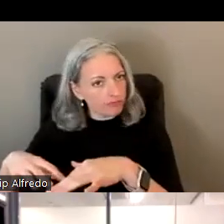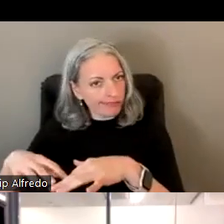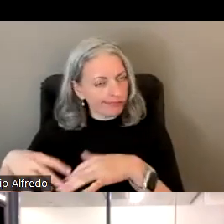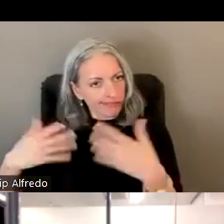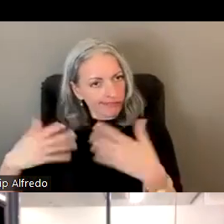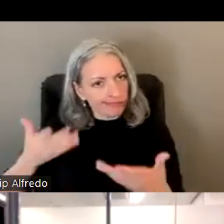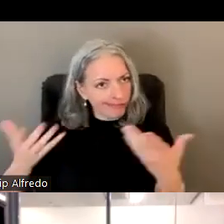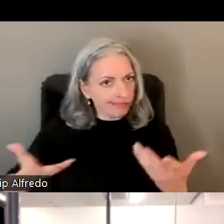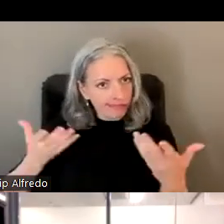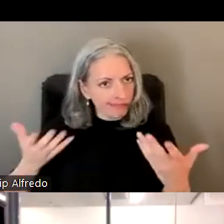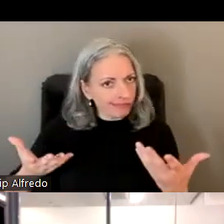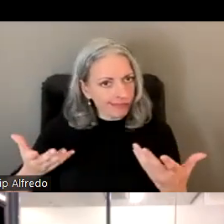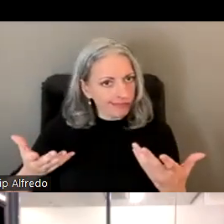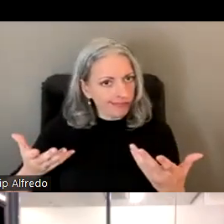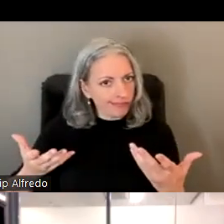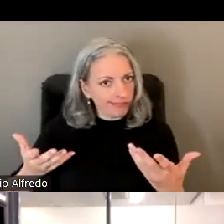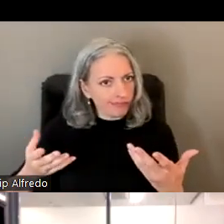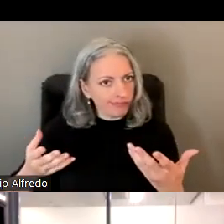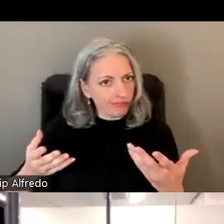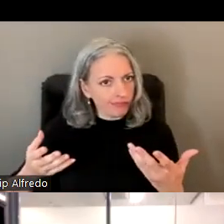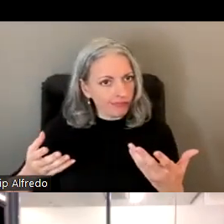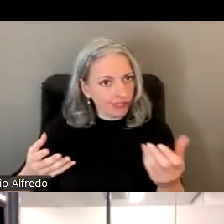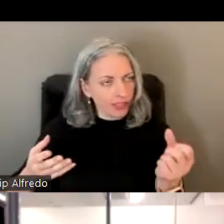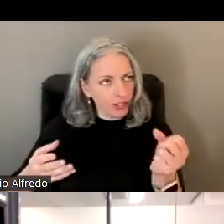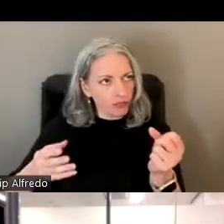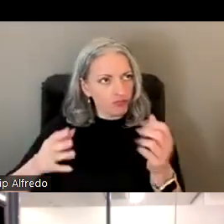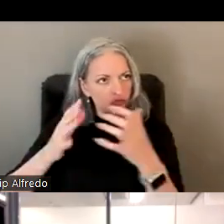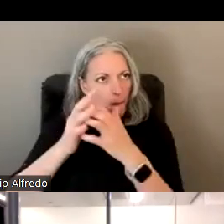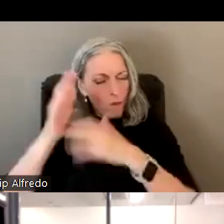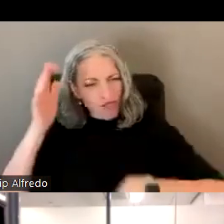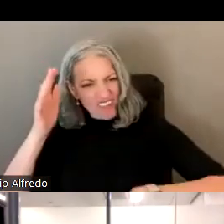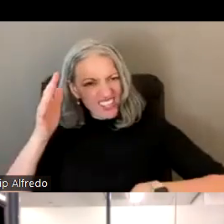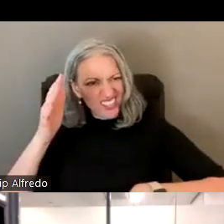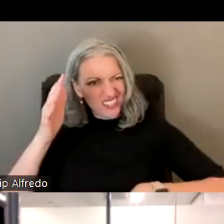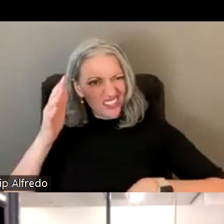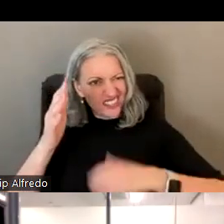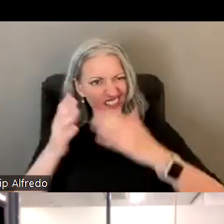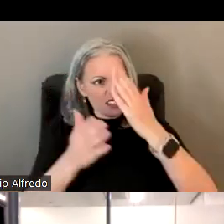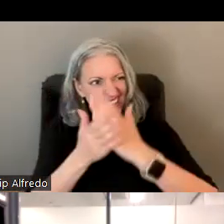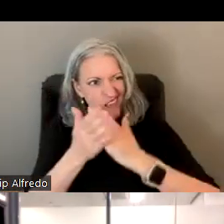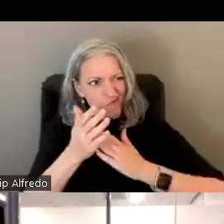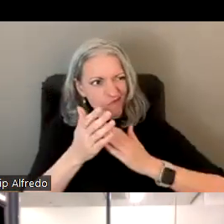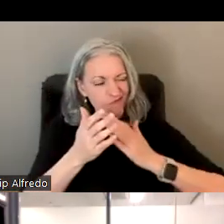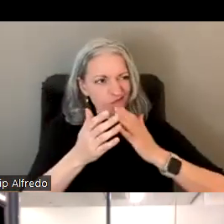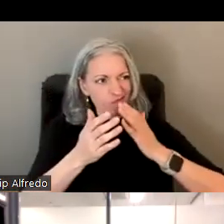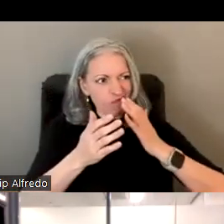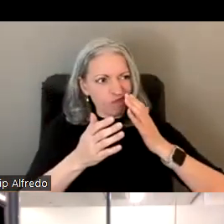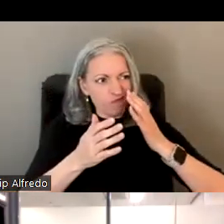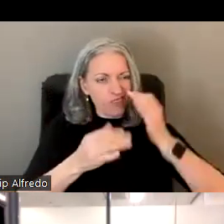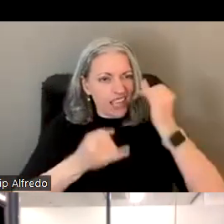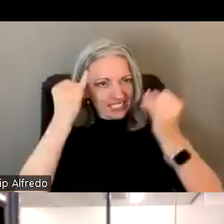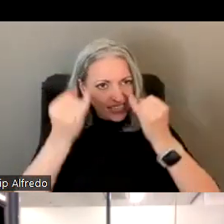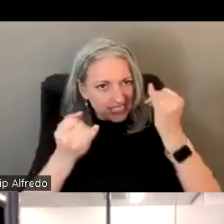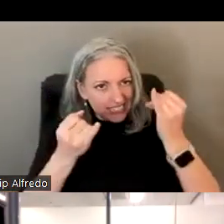like dropping off certain aspects of what we really need as a family caregiver? You know, we